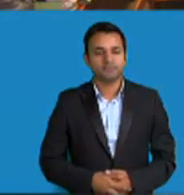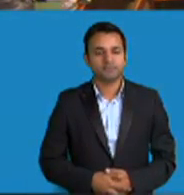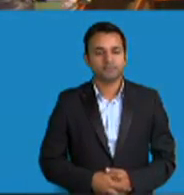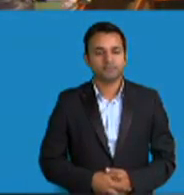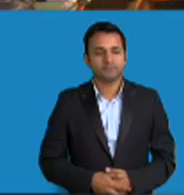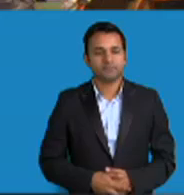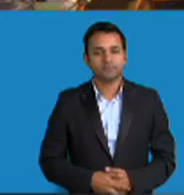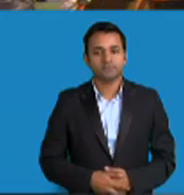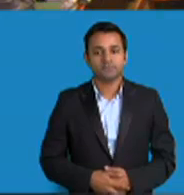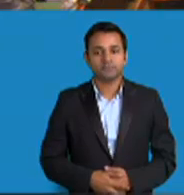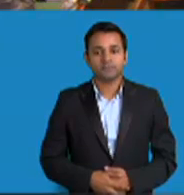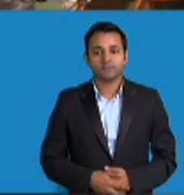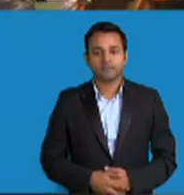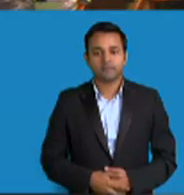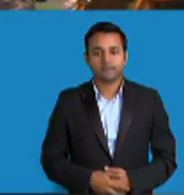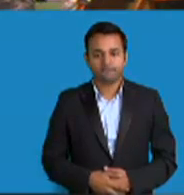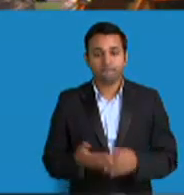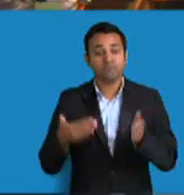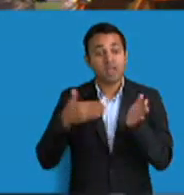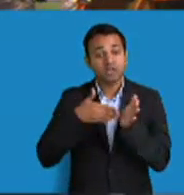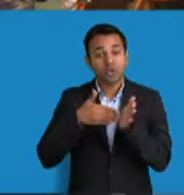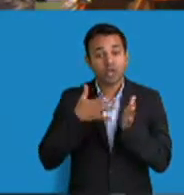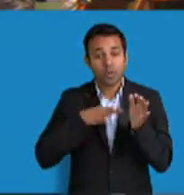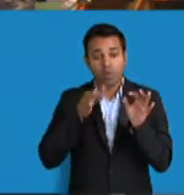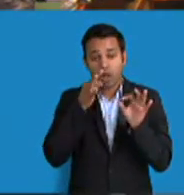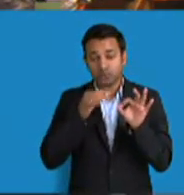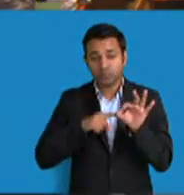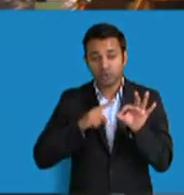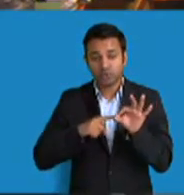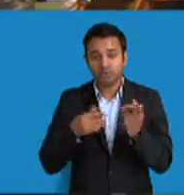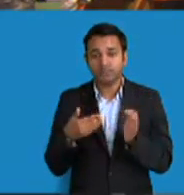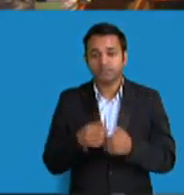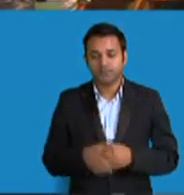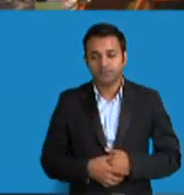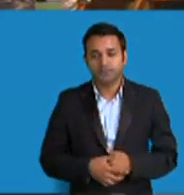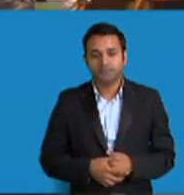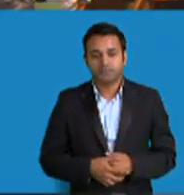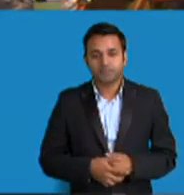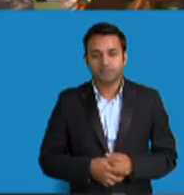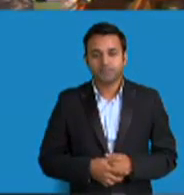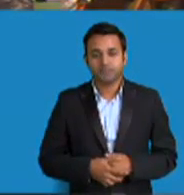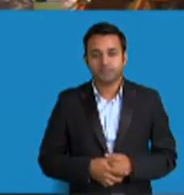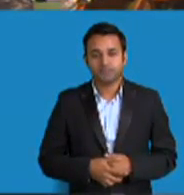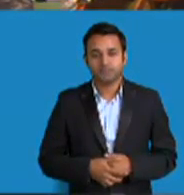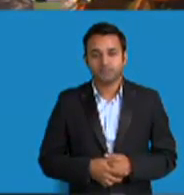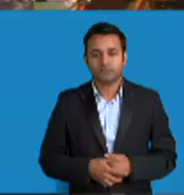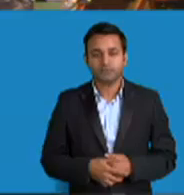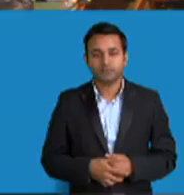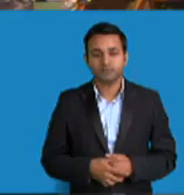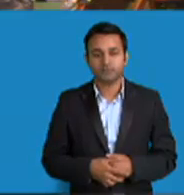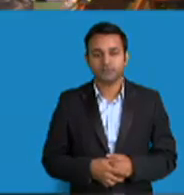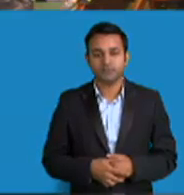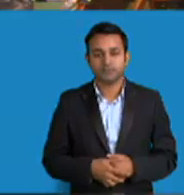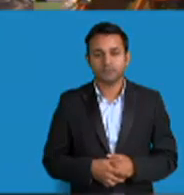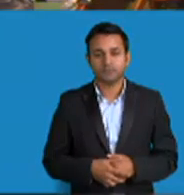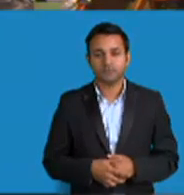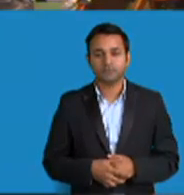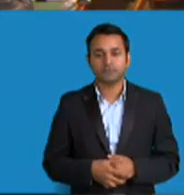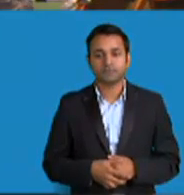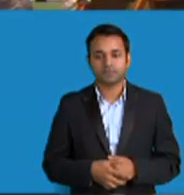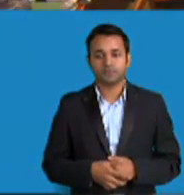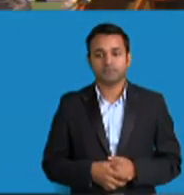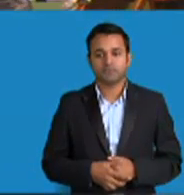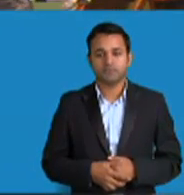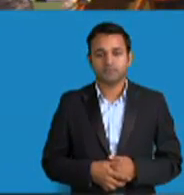Supplementary question. Is it a point of order or supplementary question? Supplementary question. Supplementary question, thank you.